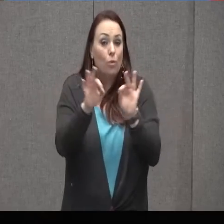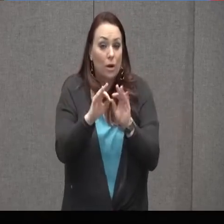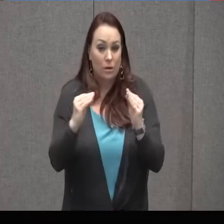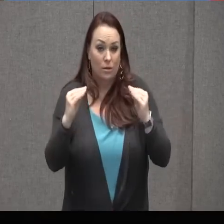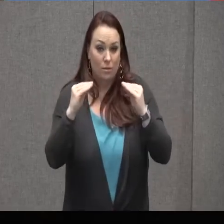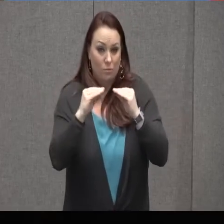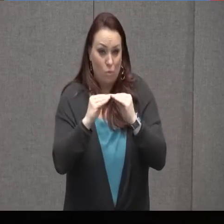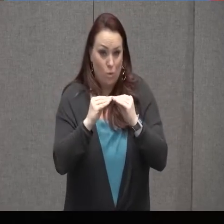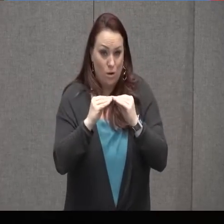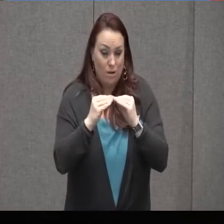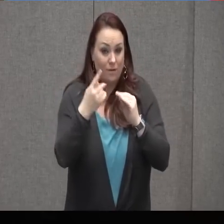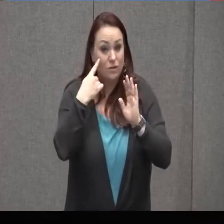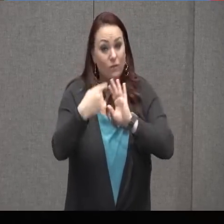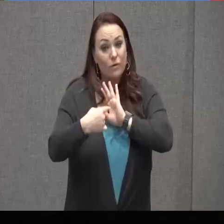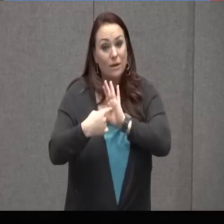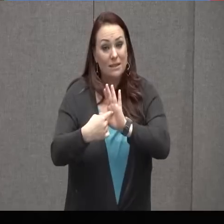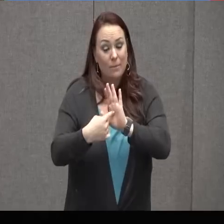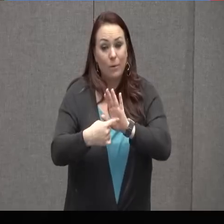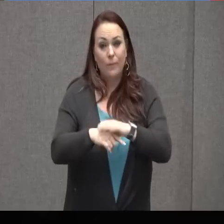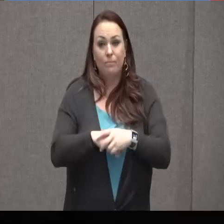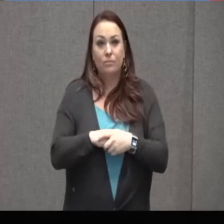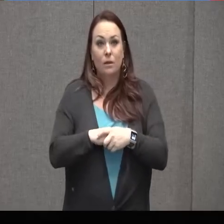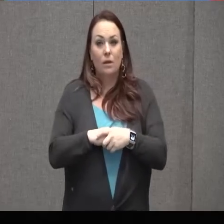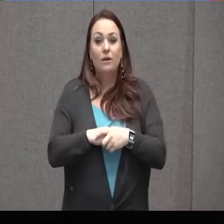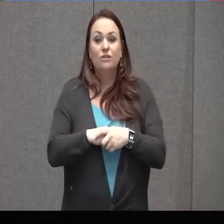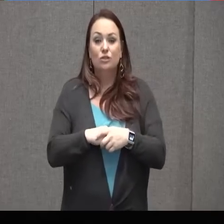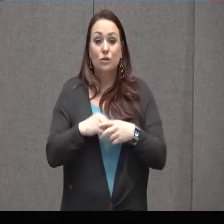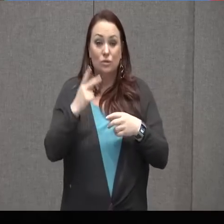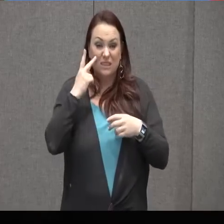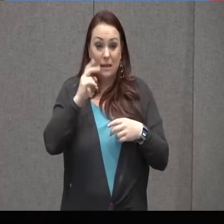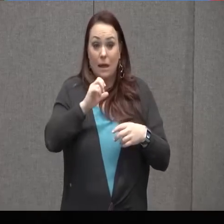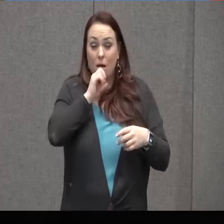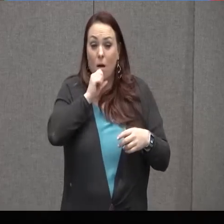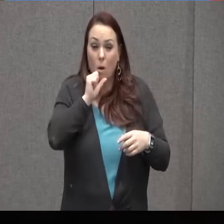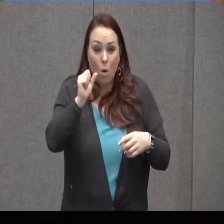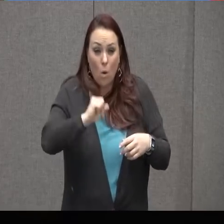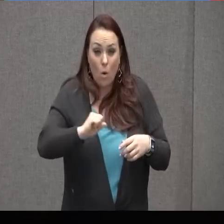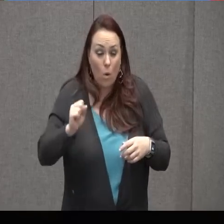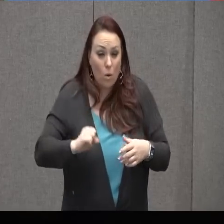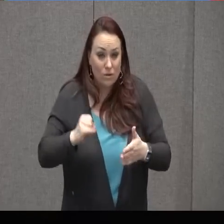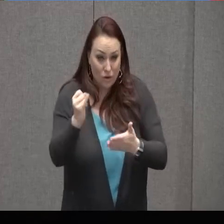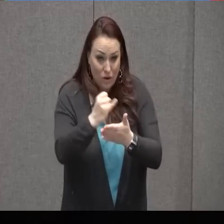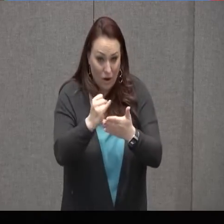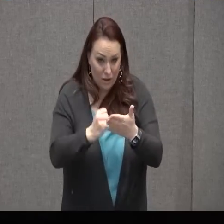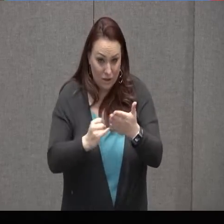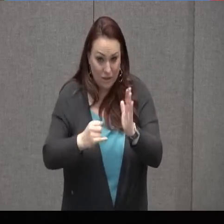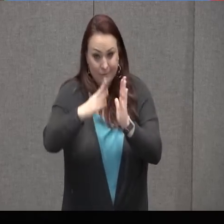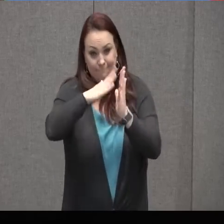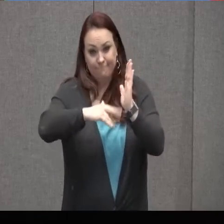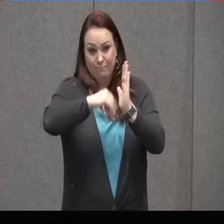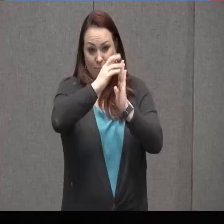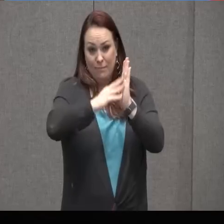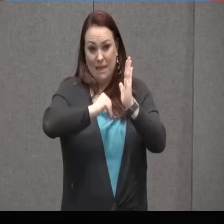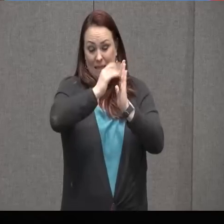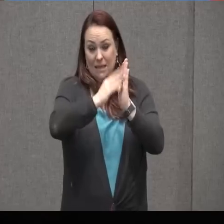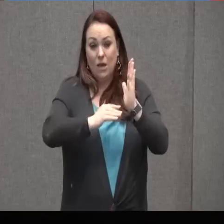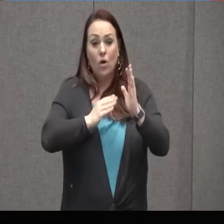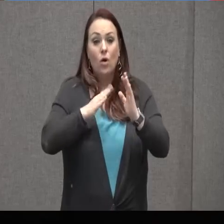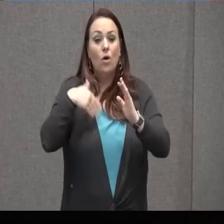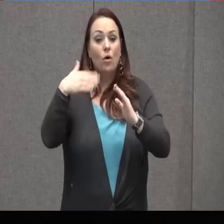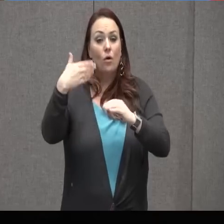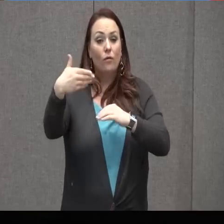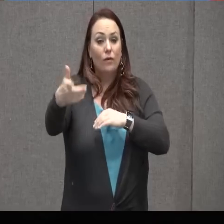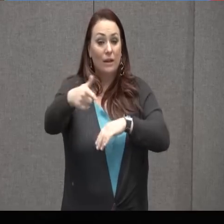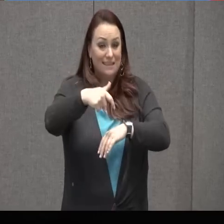example, a lot of really old artwork appreciates in value over time. So when the